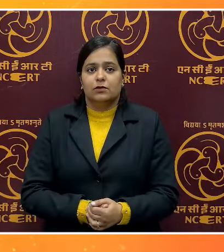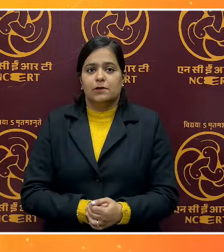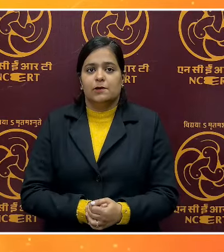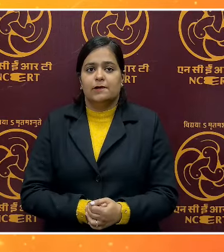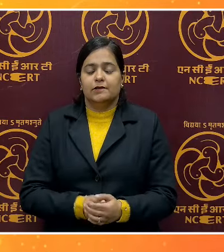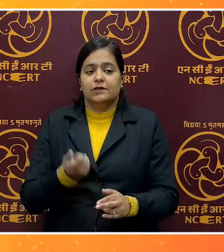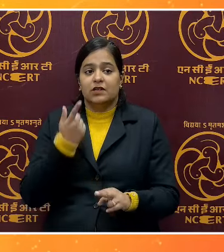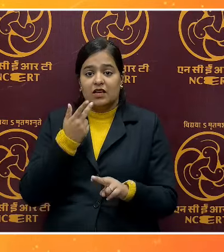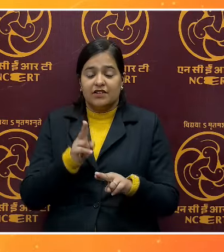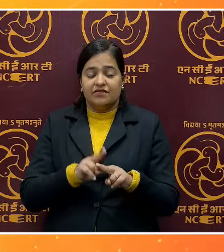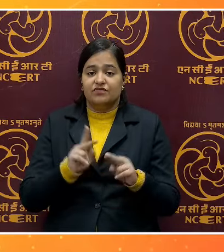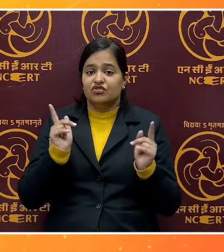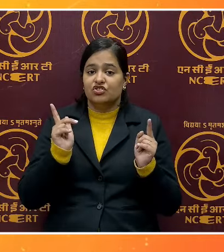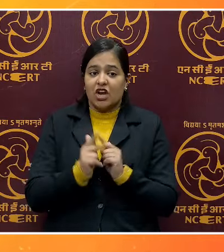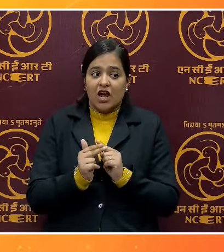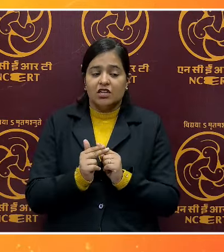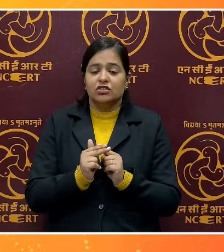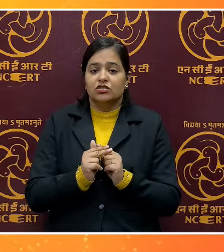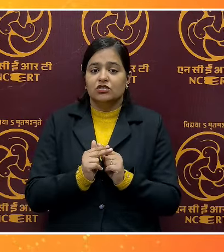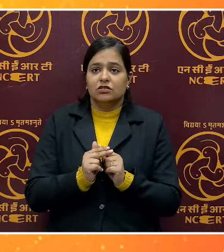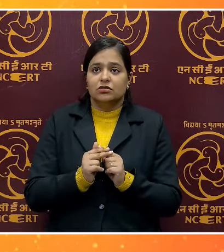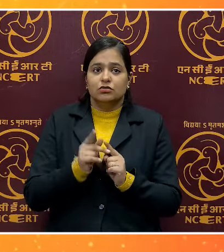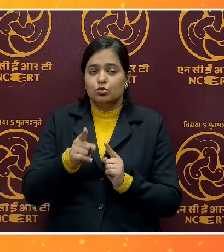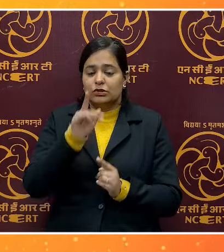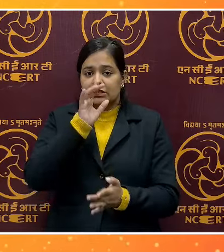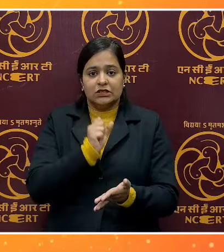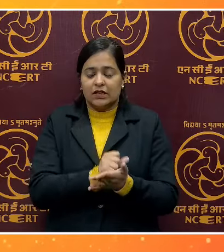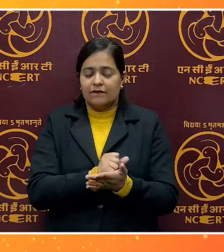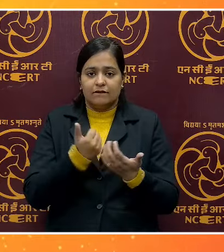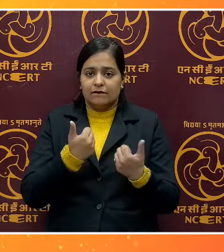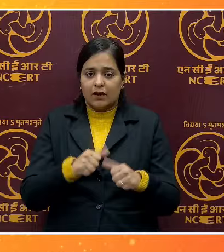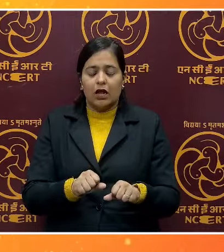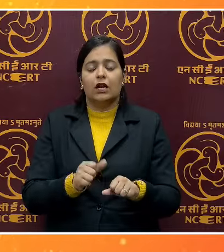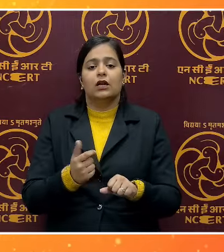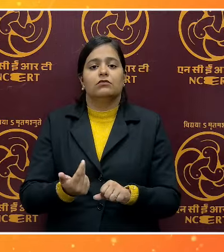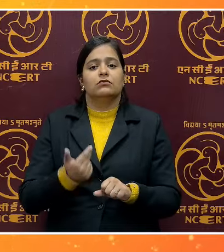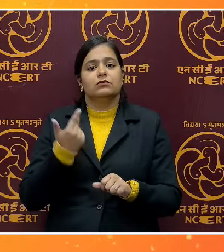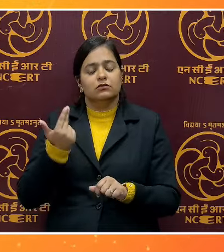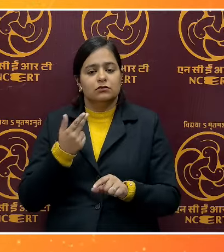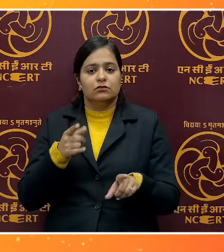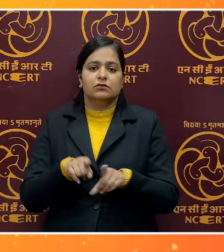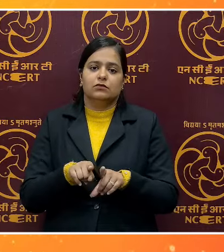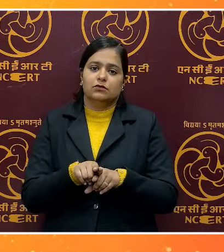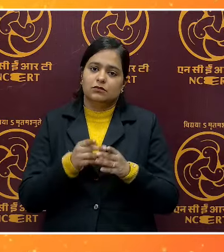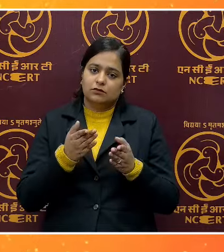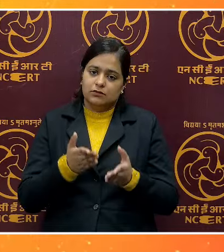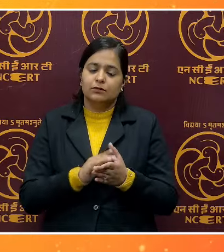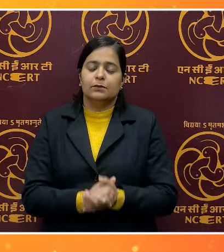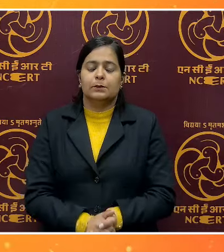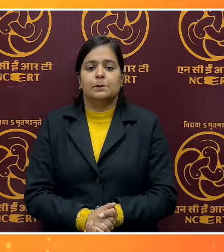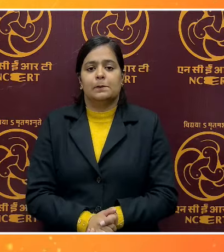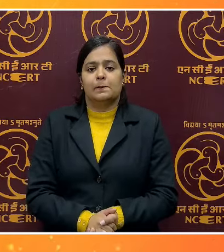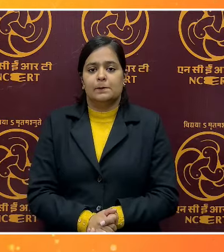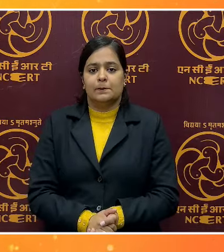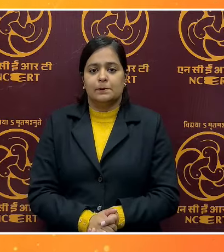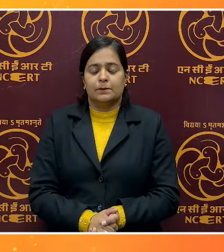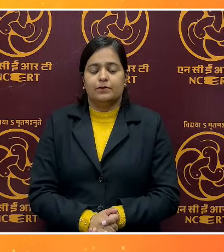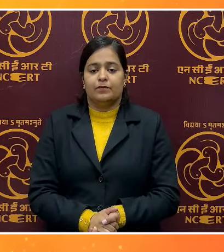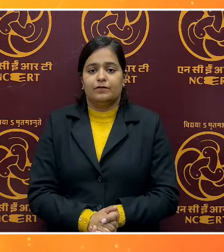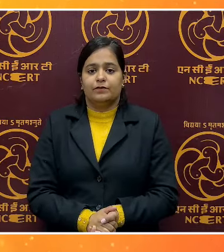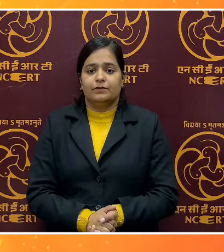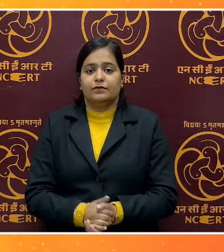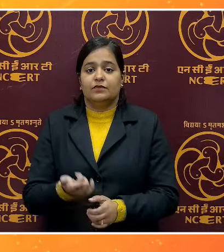If the charge is not able to decide, we have to ionize, look at and dissociate or ionize the complex. In case